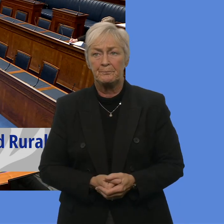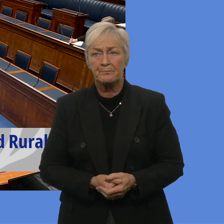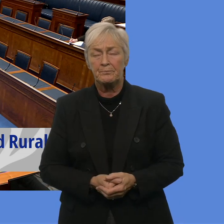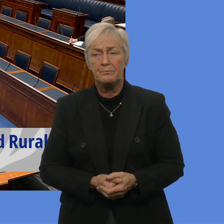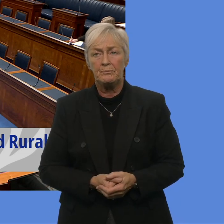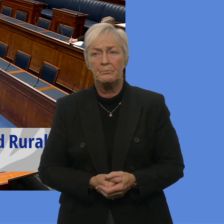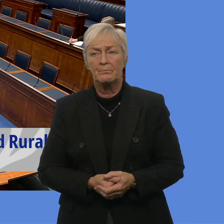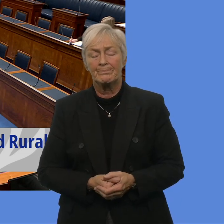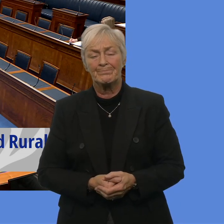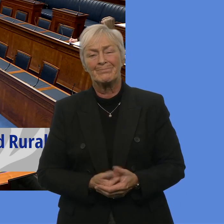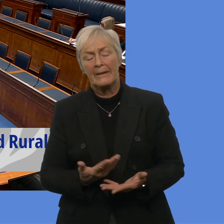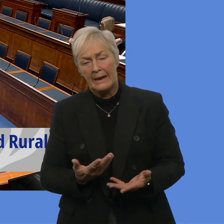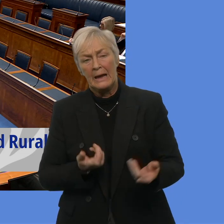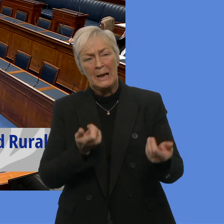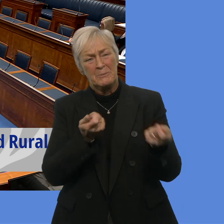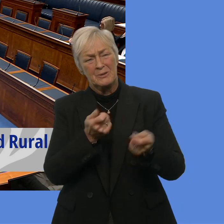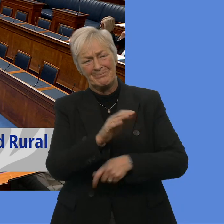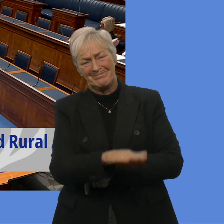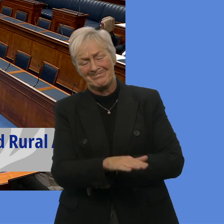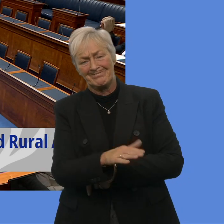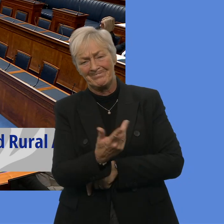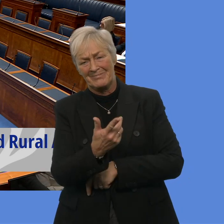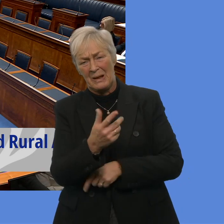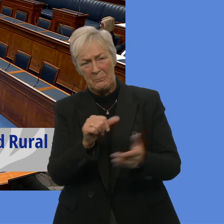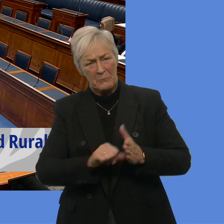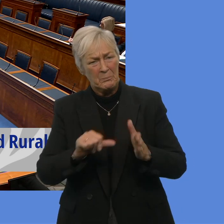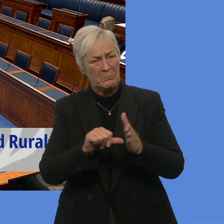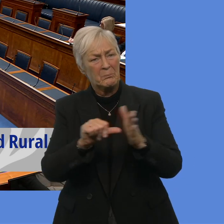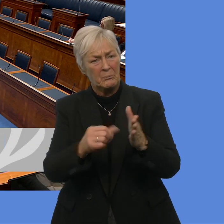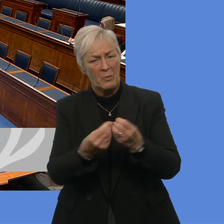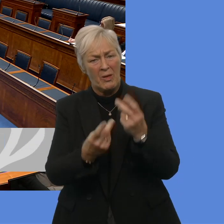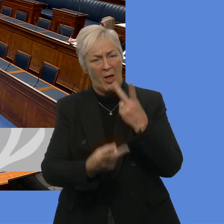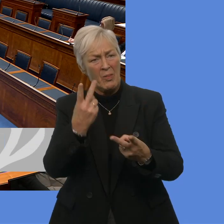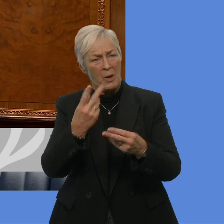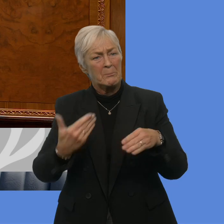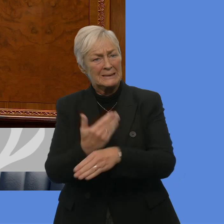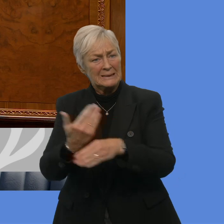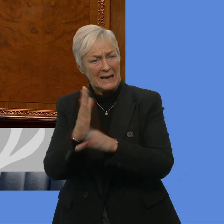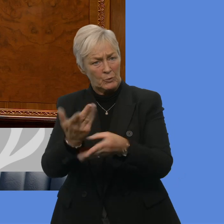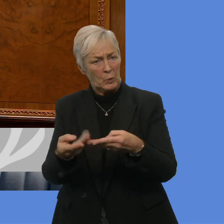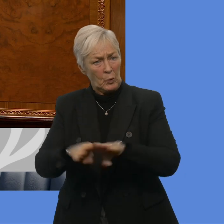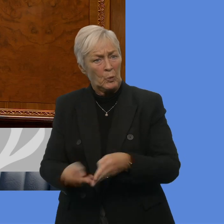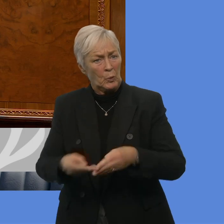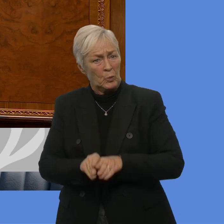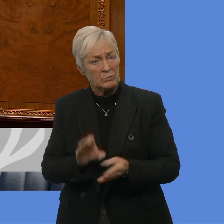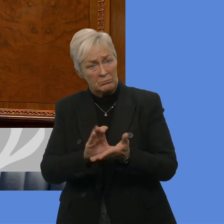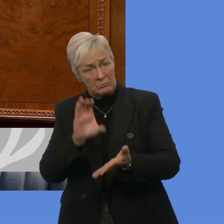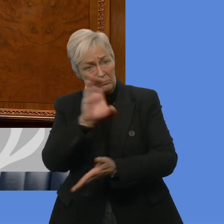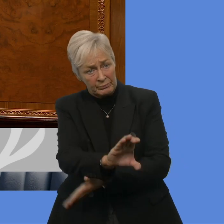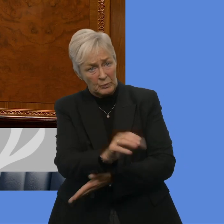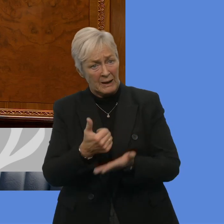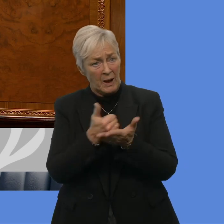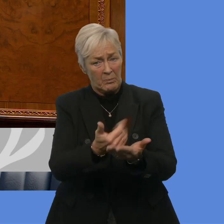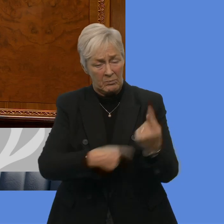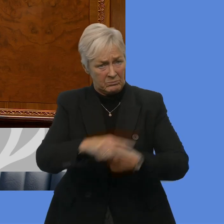Minister, the presence of this algae devastated businesses within my constituency to the point of closure. They've yet to receive any compensation.